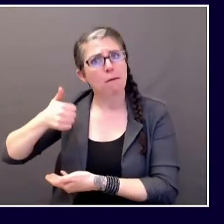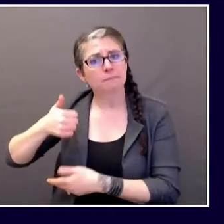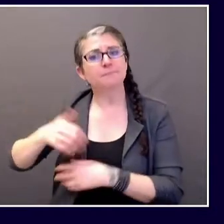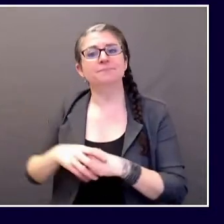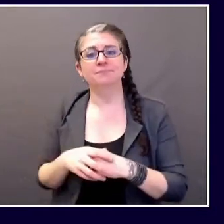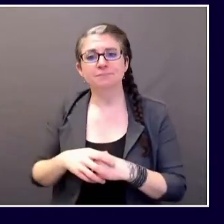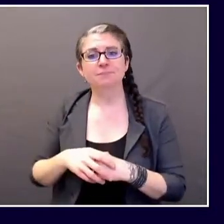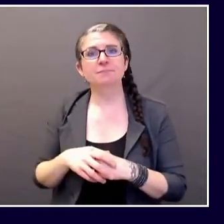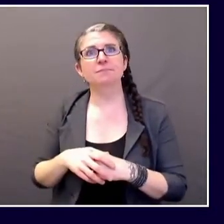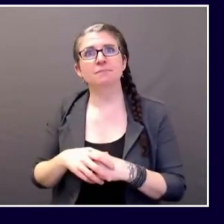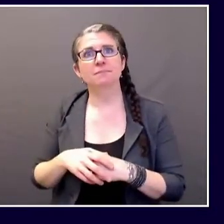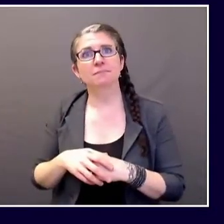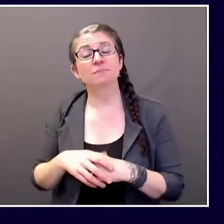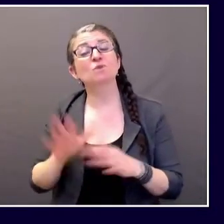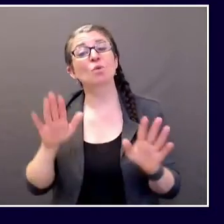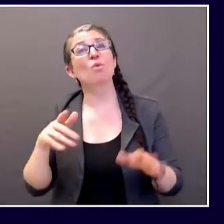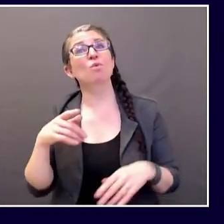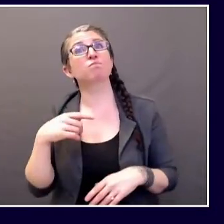update.